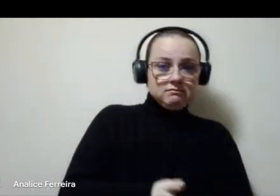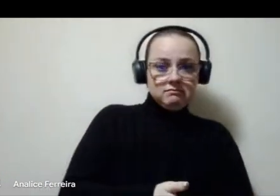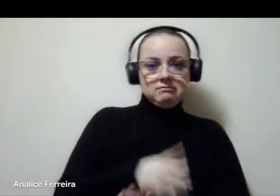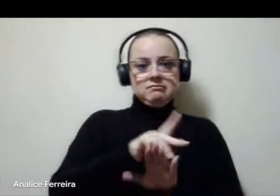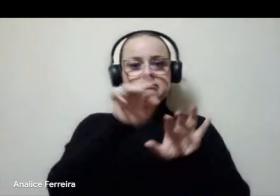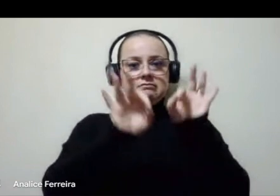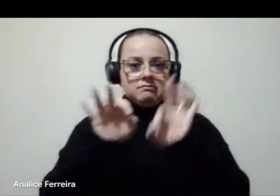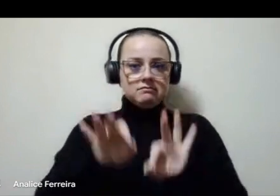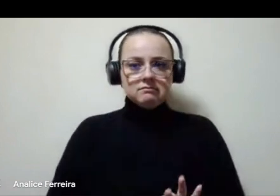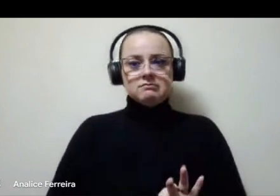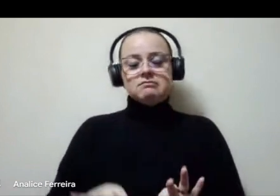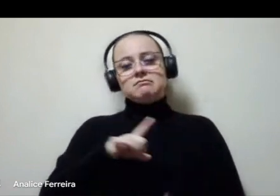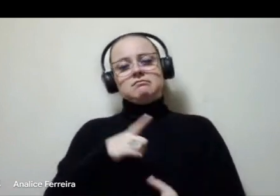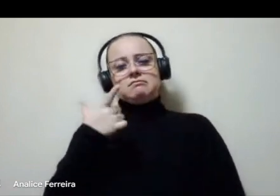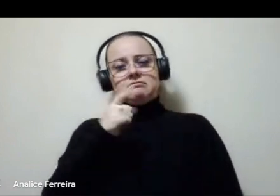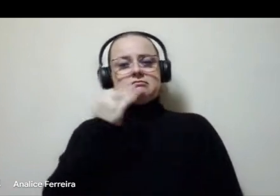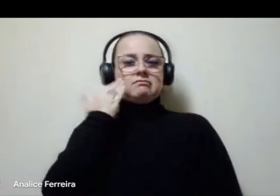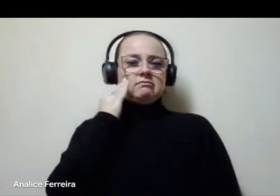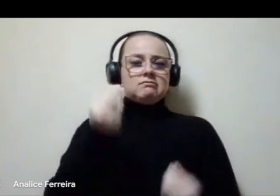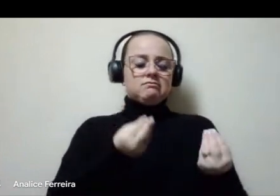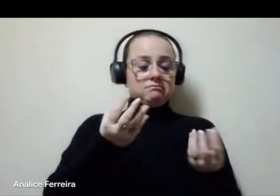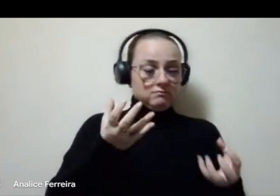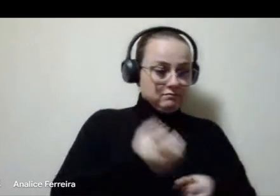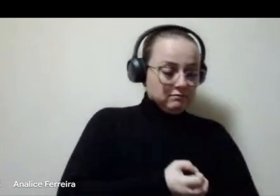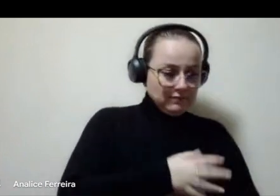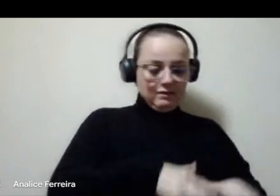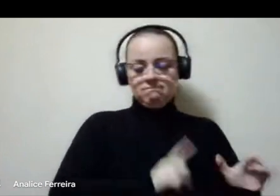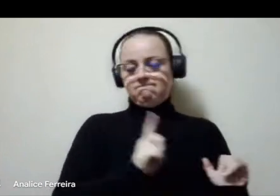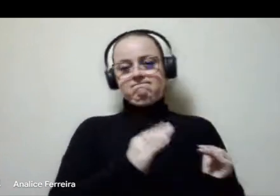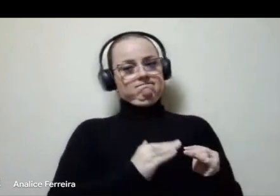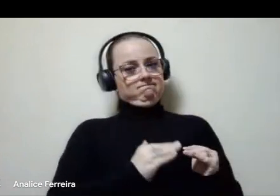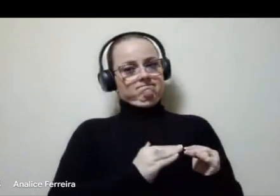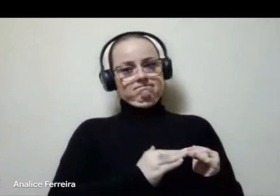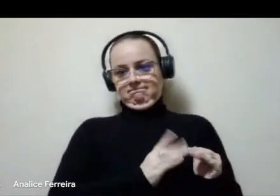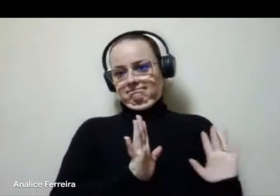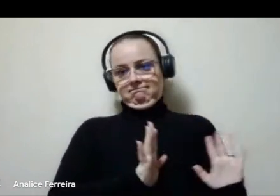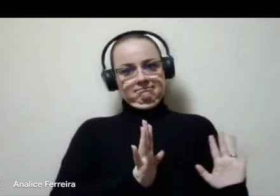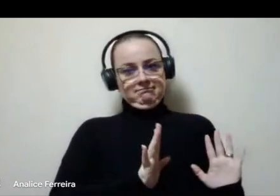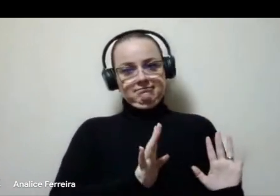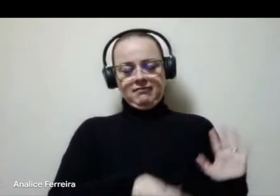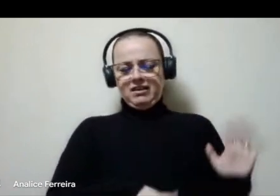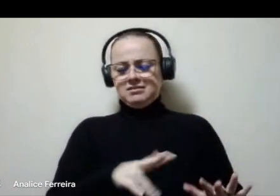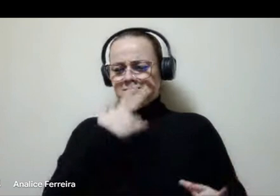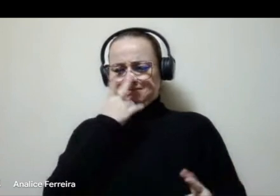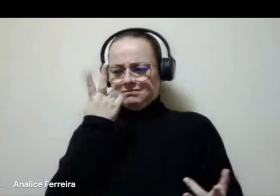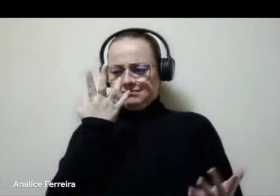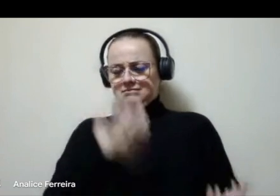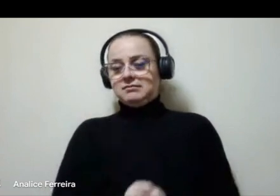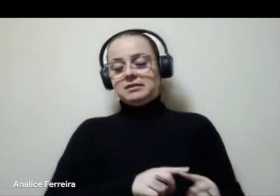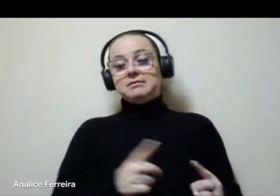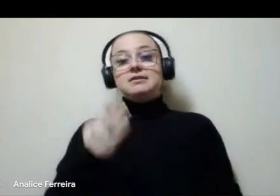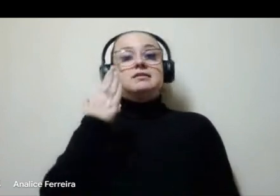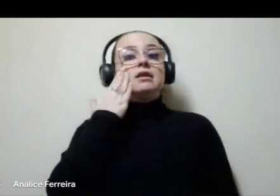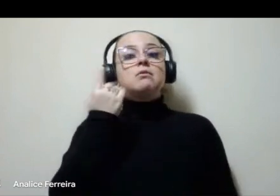understand how that came to that note. We don't agree and we don't agree with that. But at least we know how